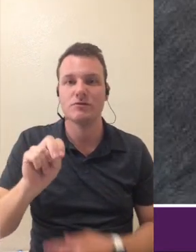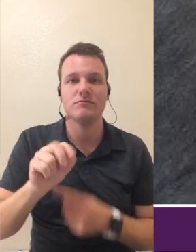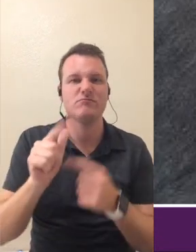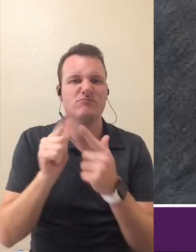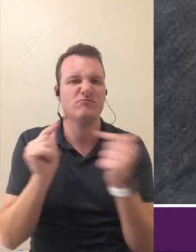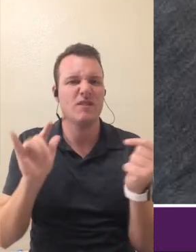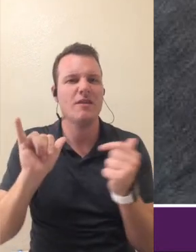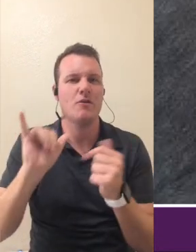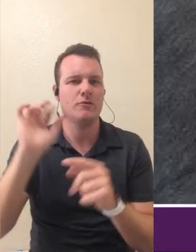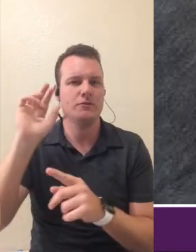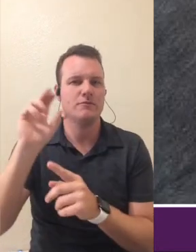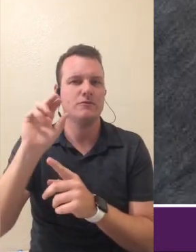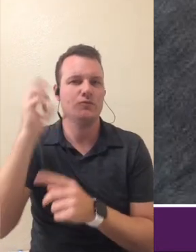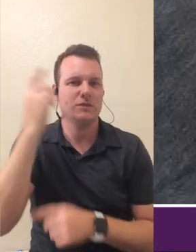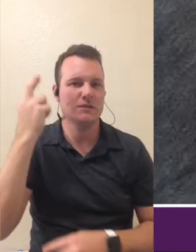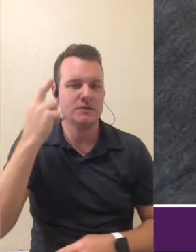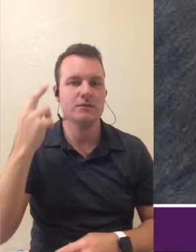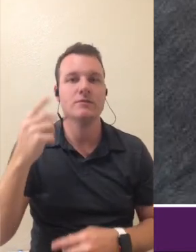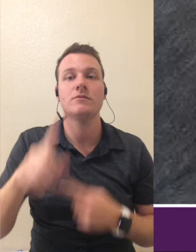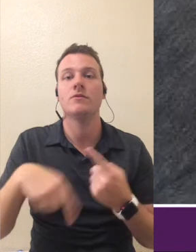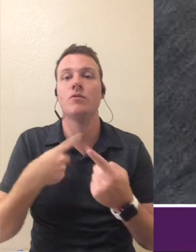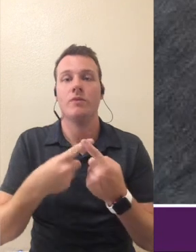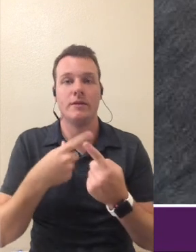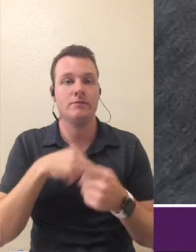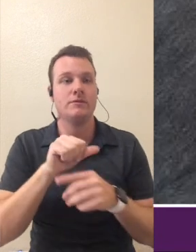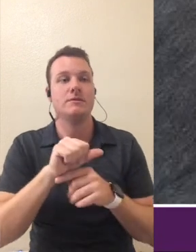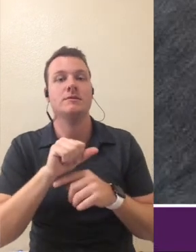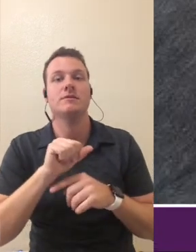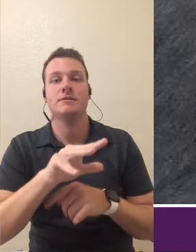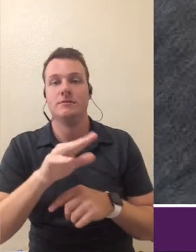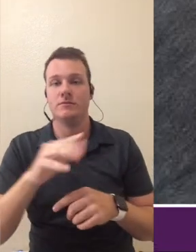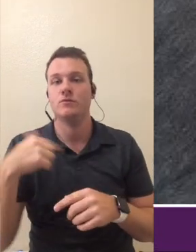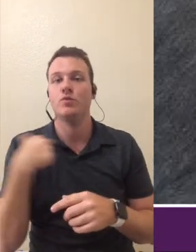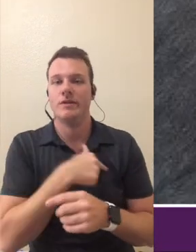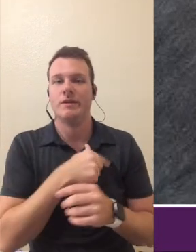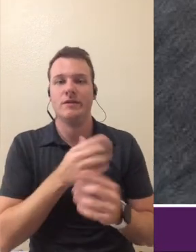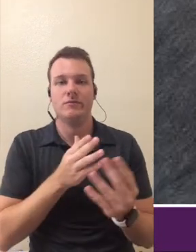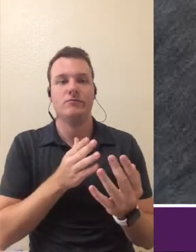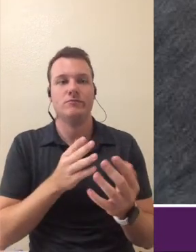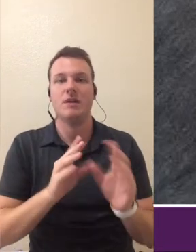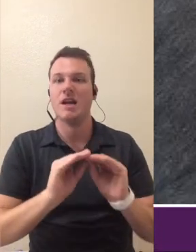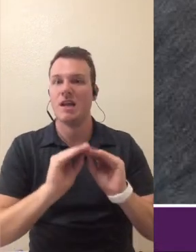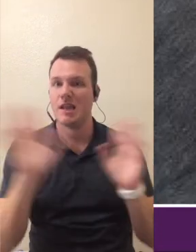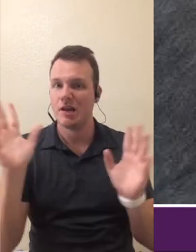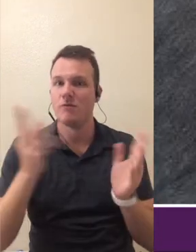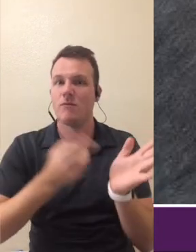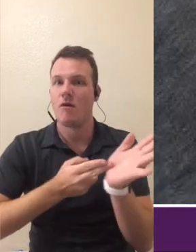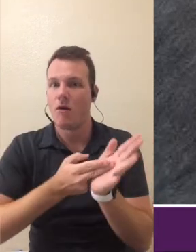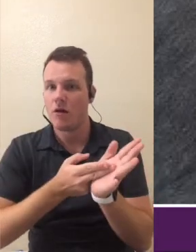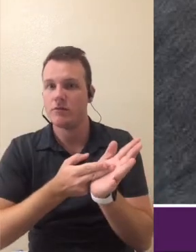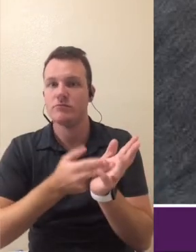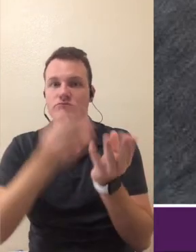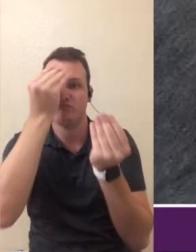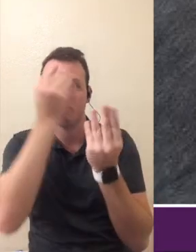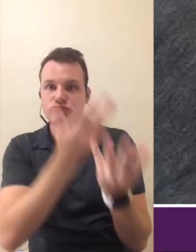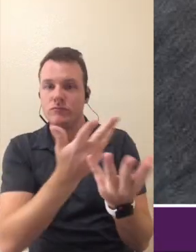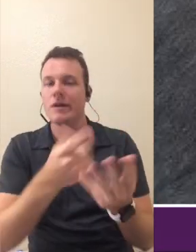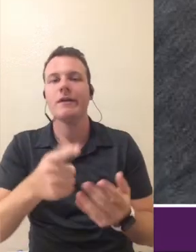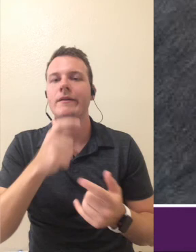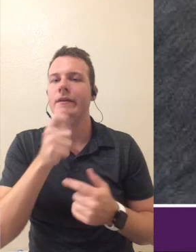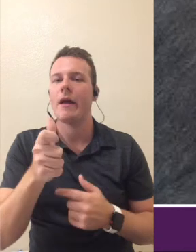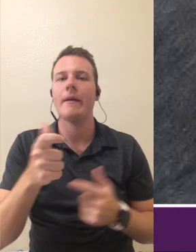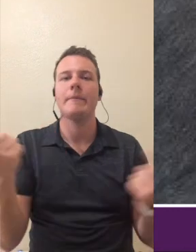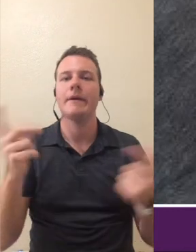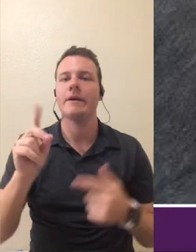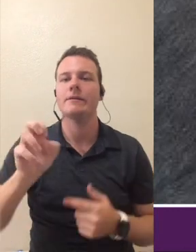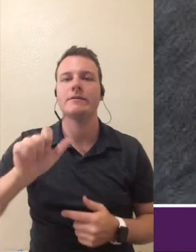inflation and those kinds of things. And once we shared that information and were transparent with these individuals, it